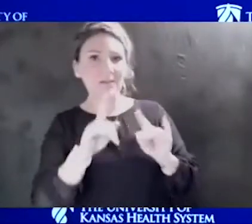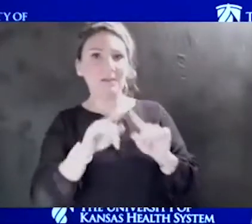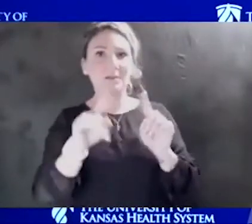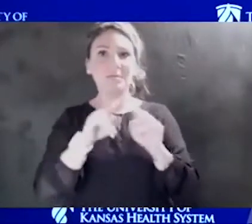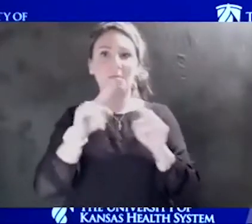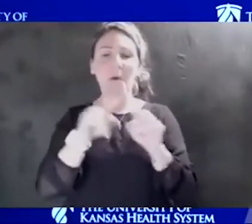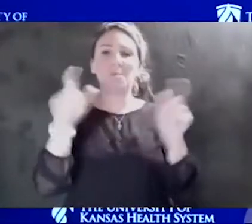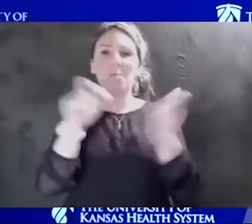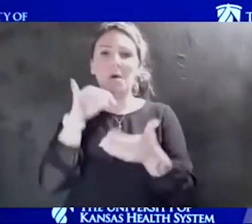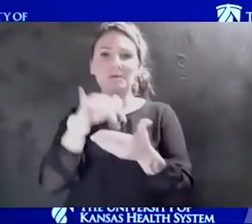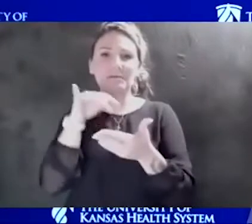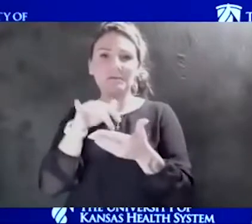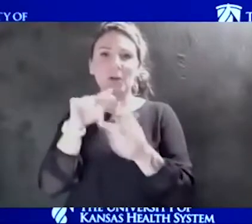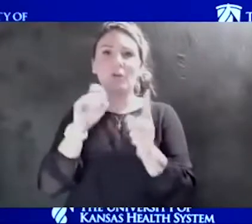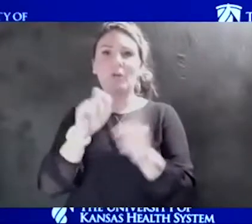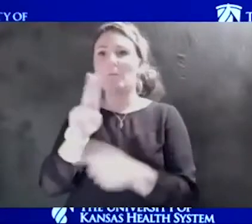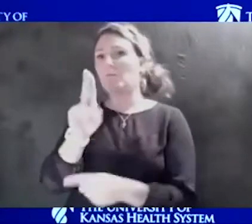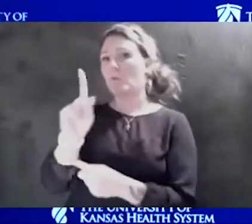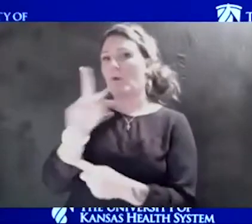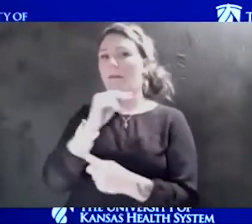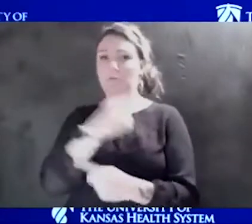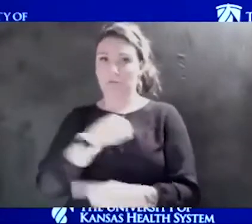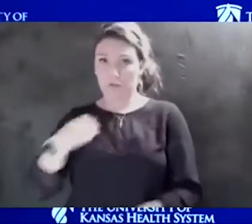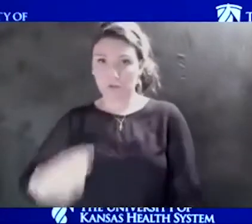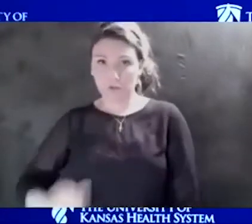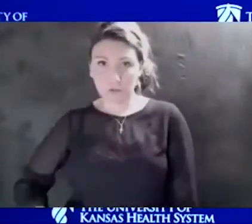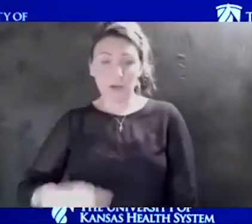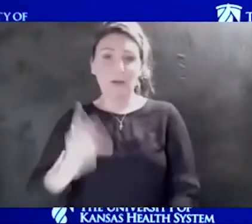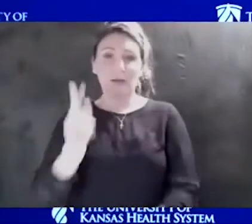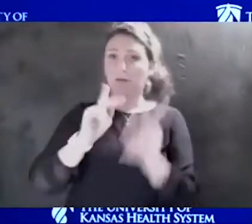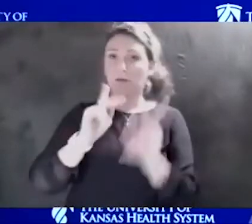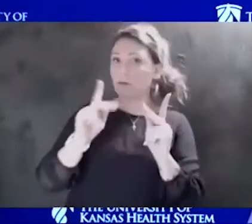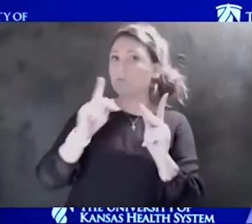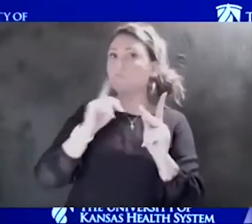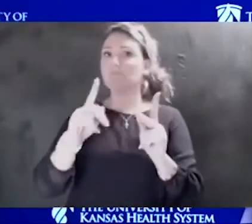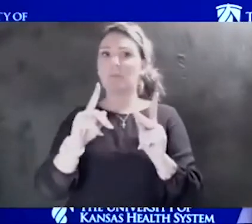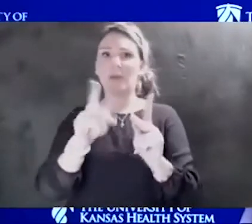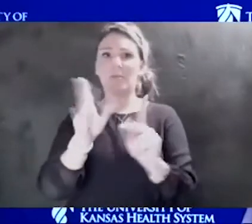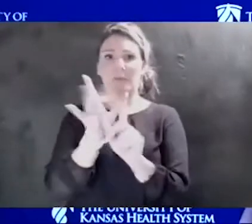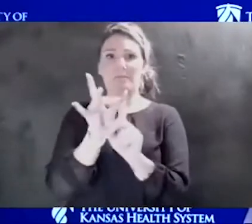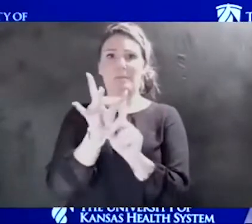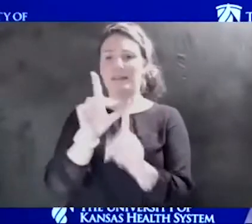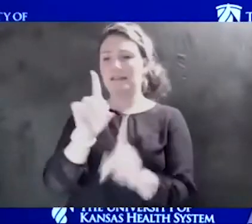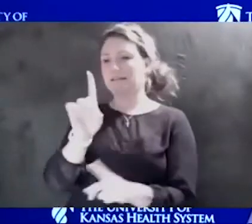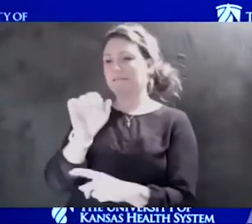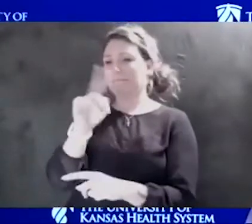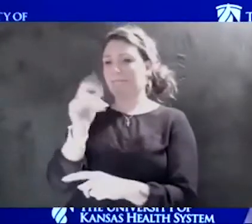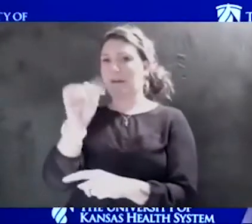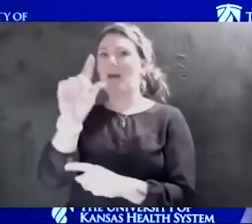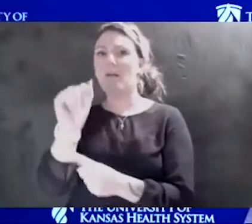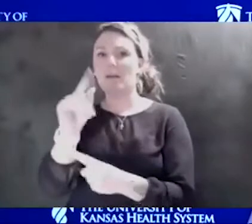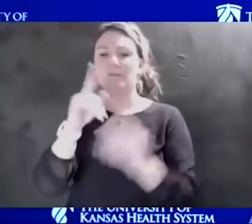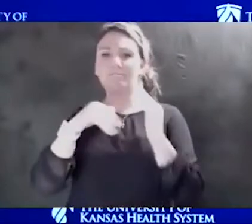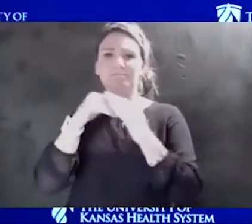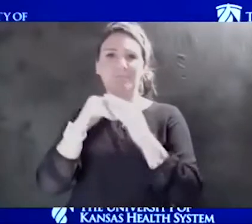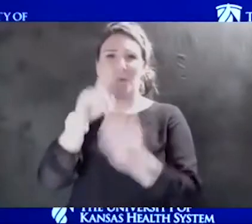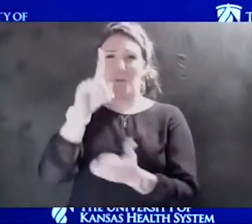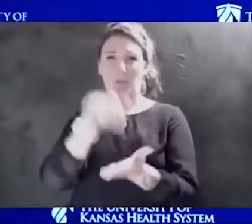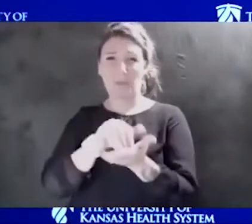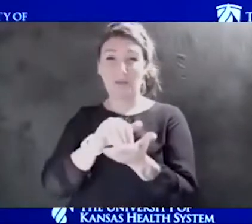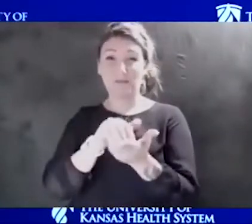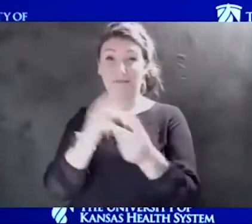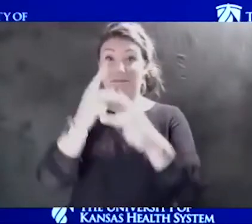China that if people who are infected with Delta virus can have up to 1,000 times more viral